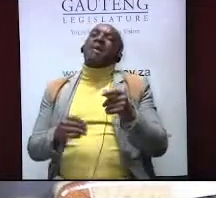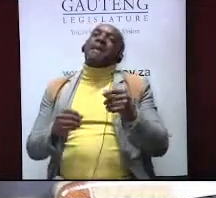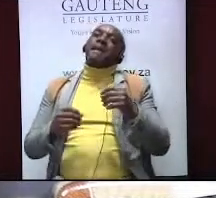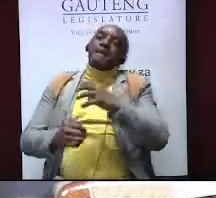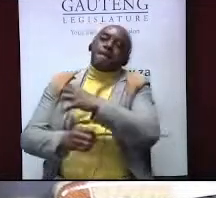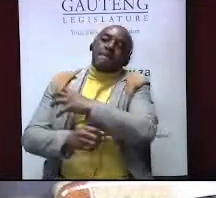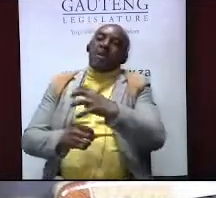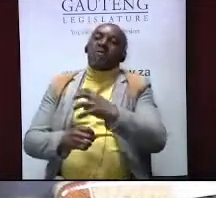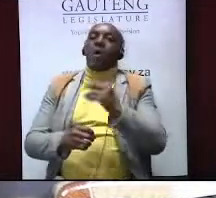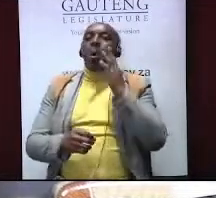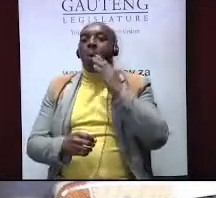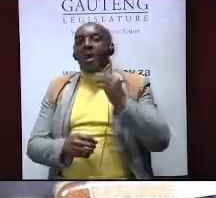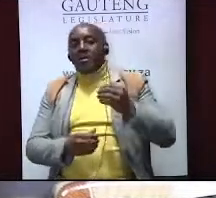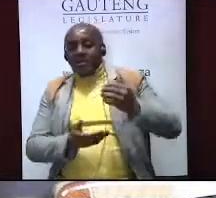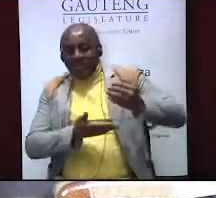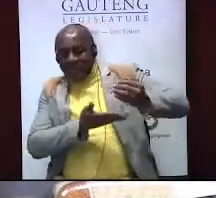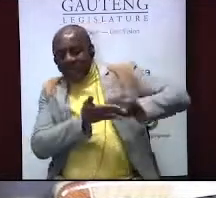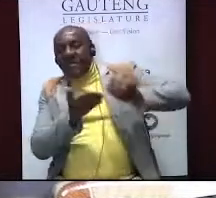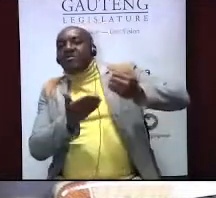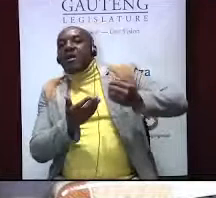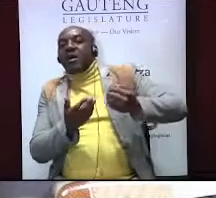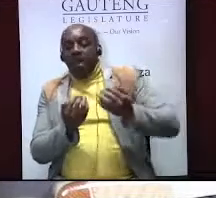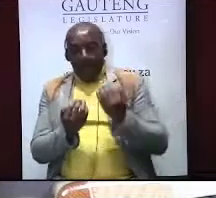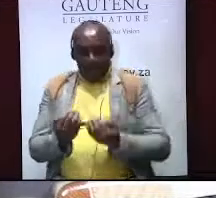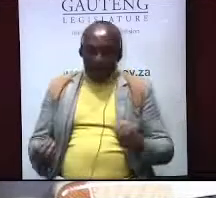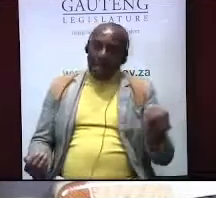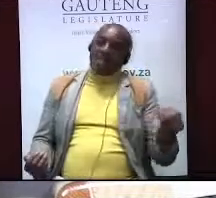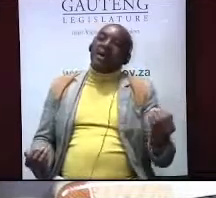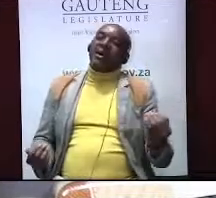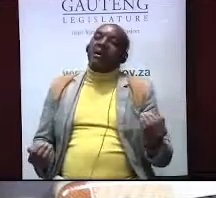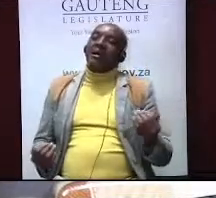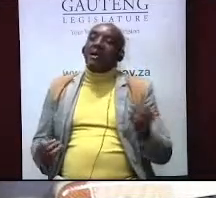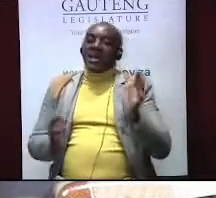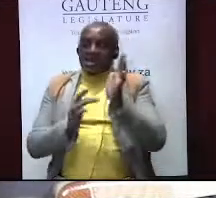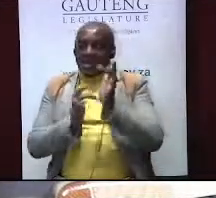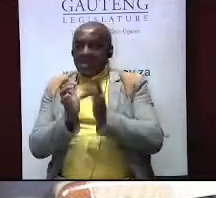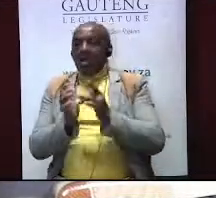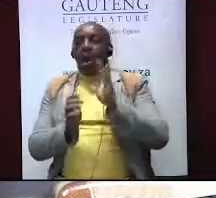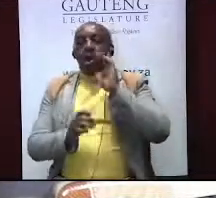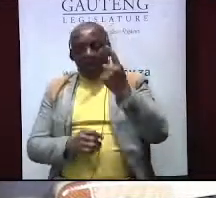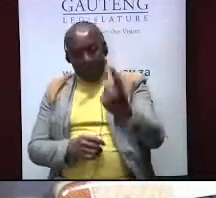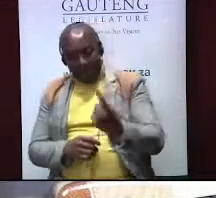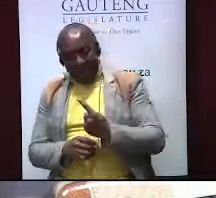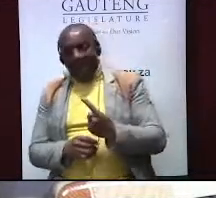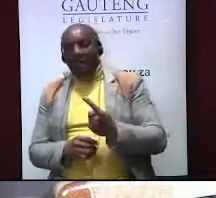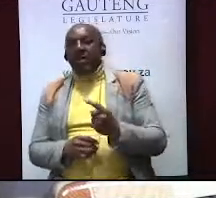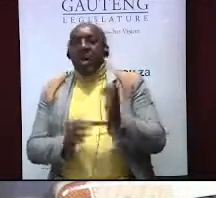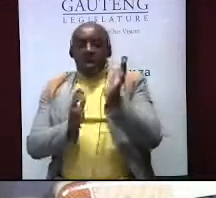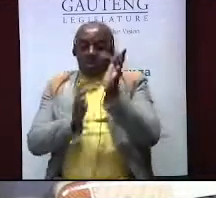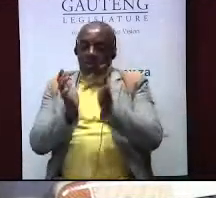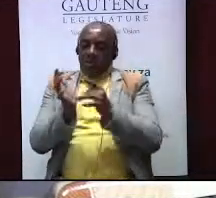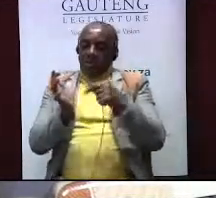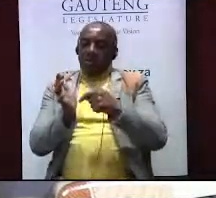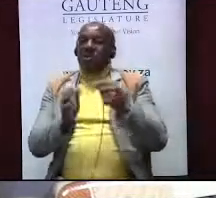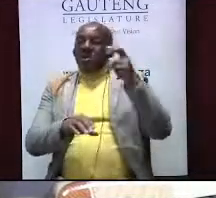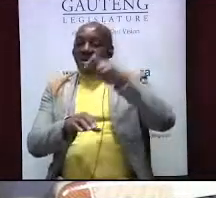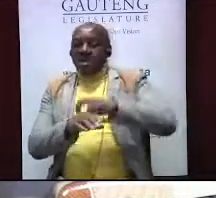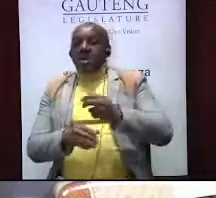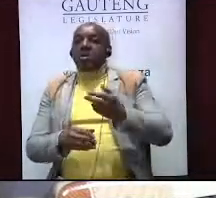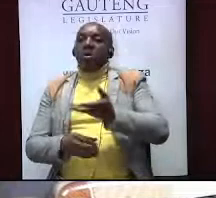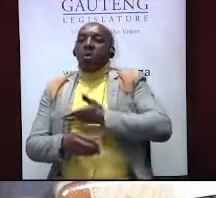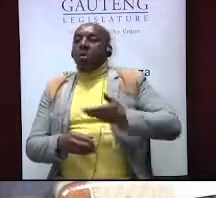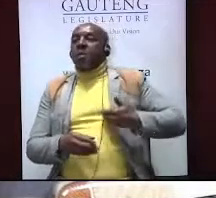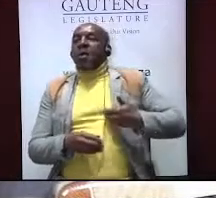army. Women, let us rise. There is no time. Jesu watla. Ohloka bomme ba proclaimang hore Jesu